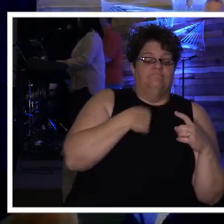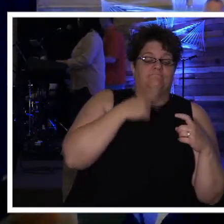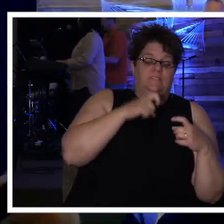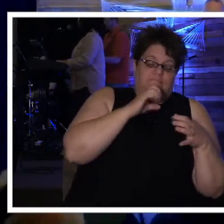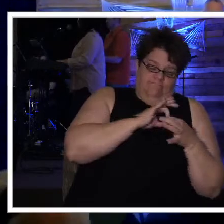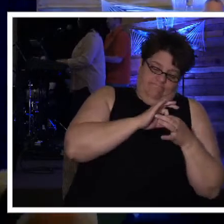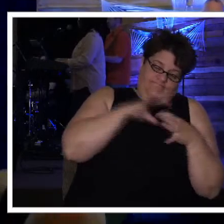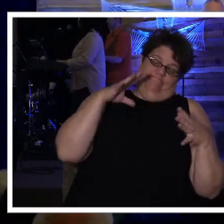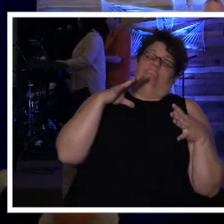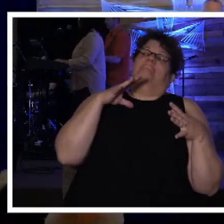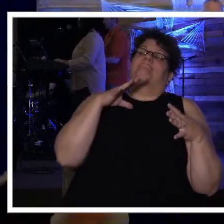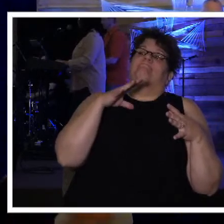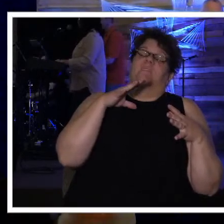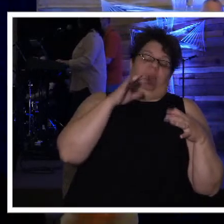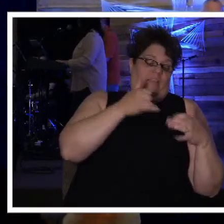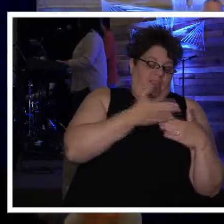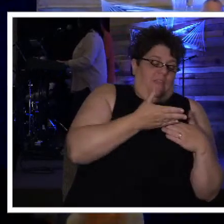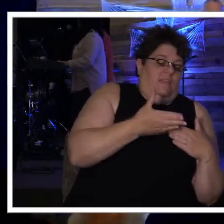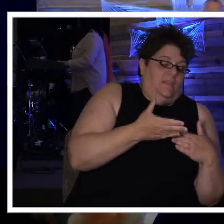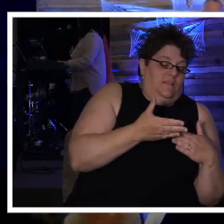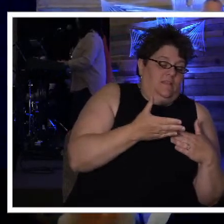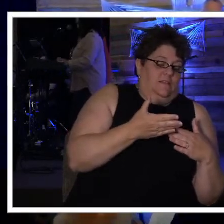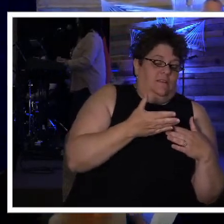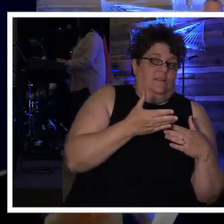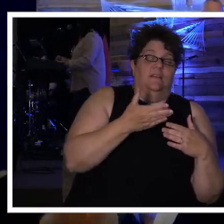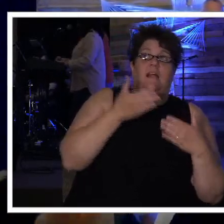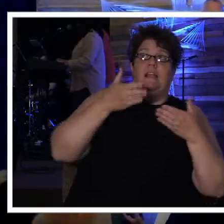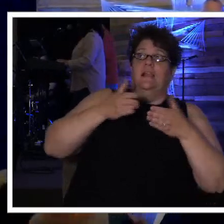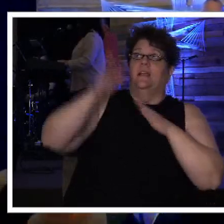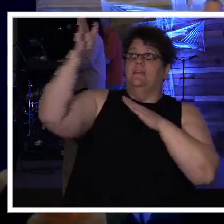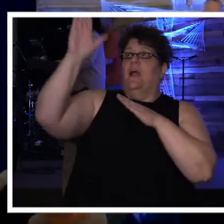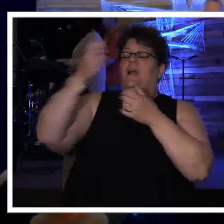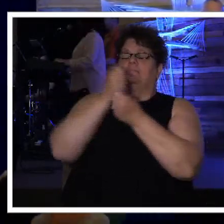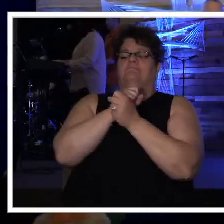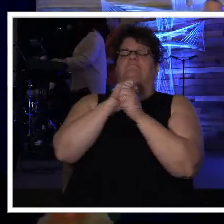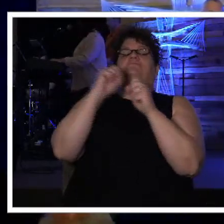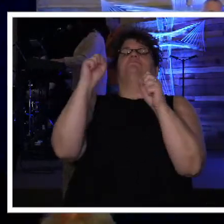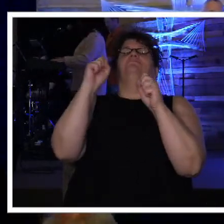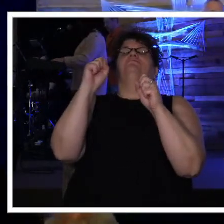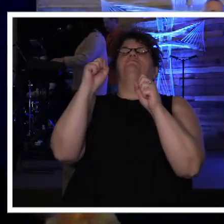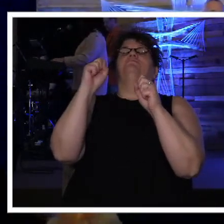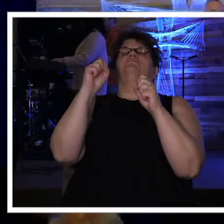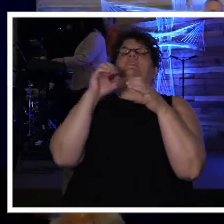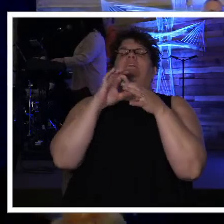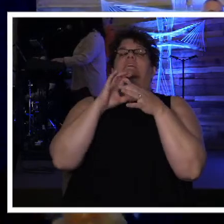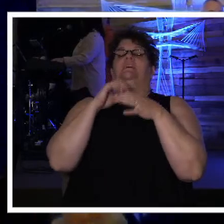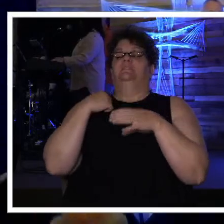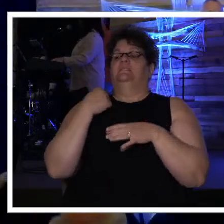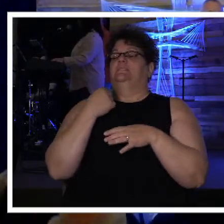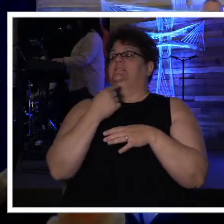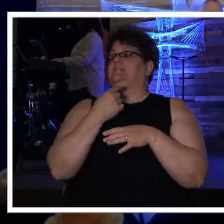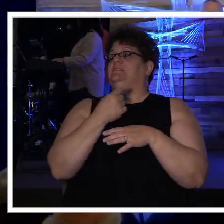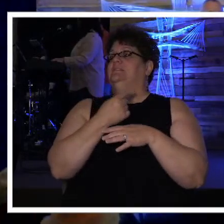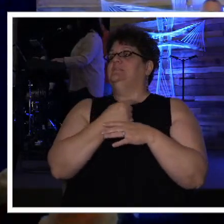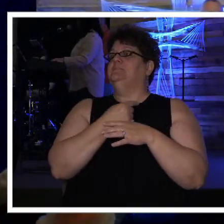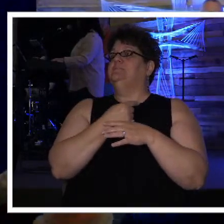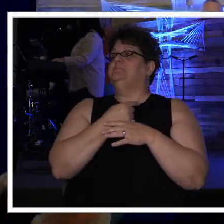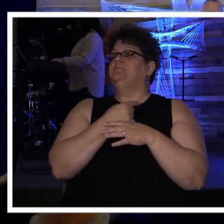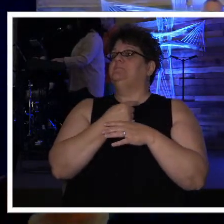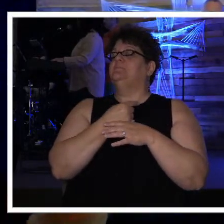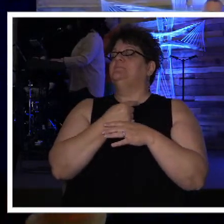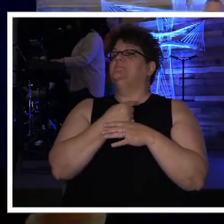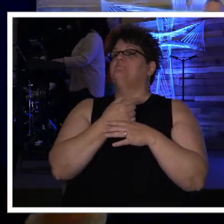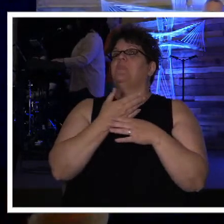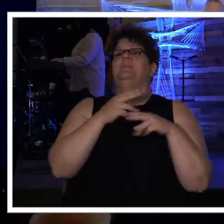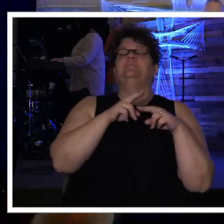God really set us free. So I encourage you, maybe make an altar at your seat. Maybe don't sing the words,